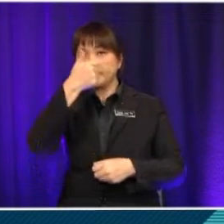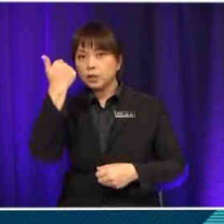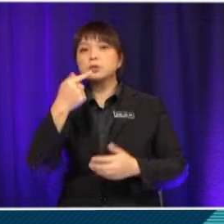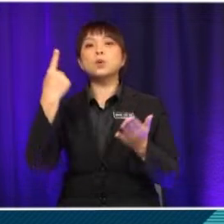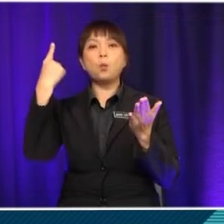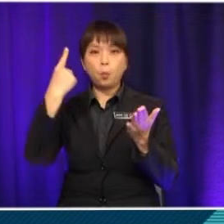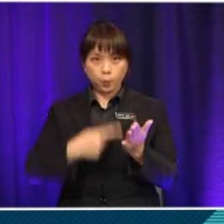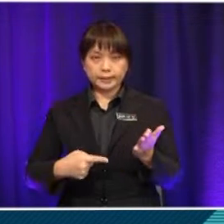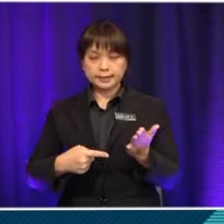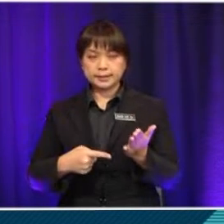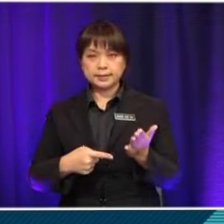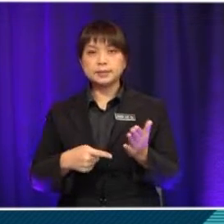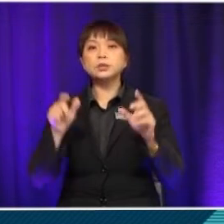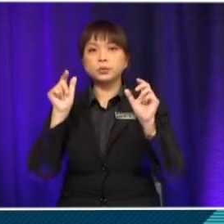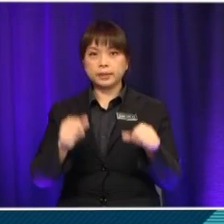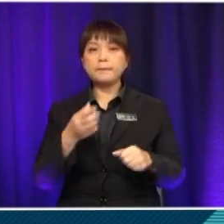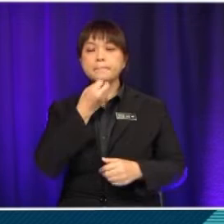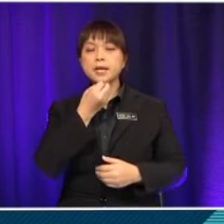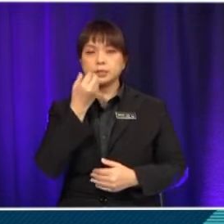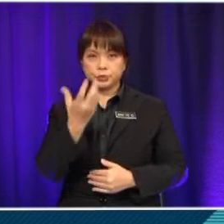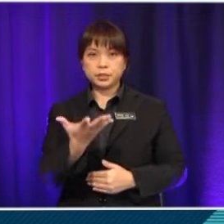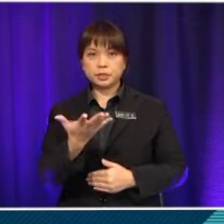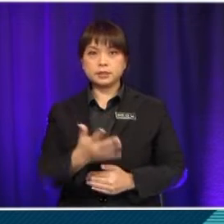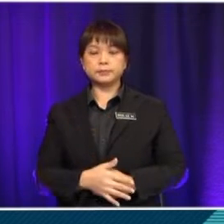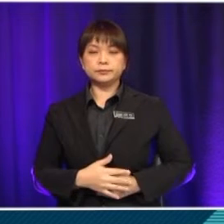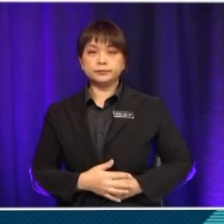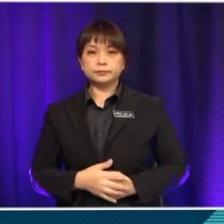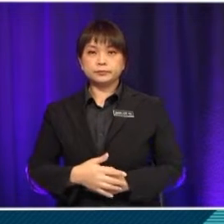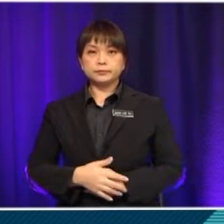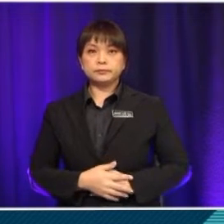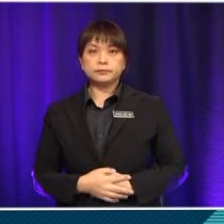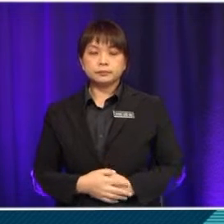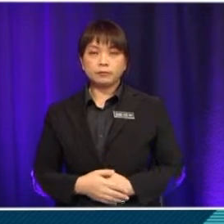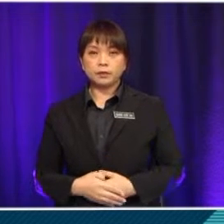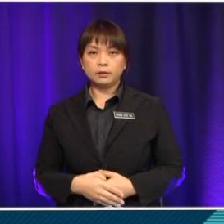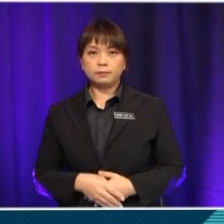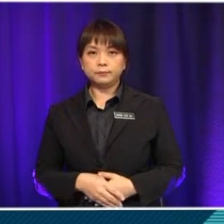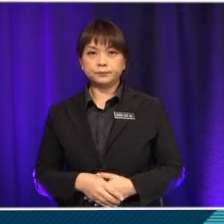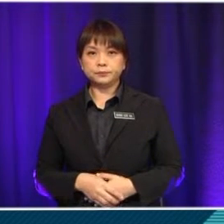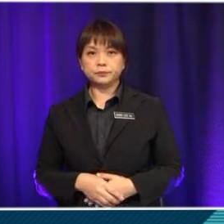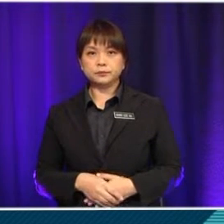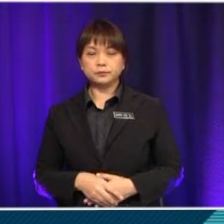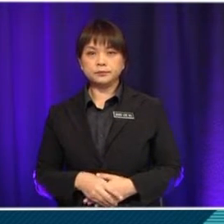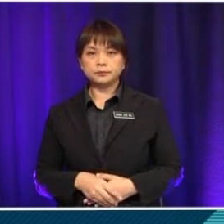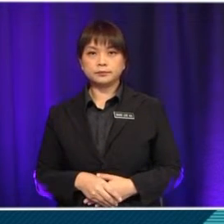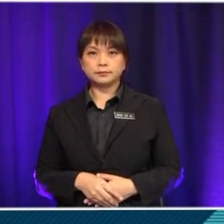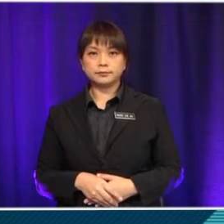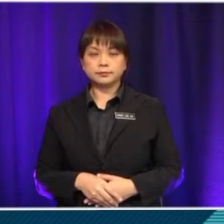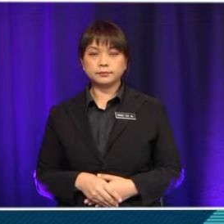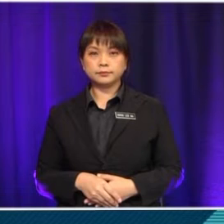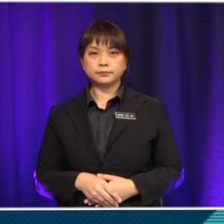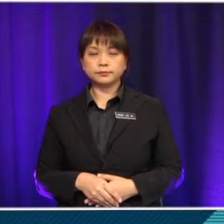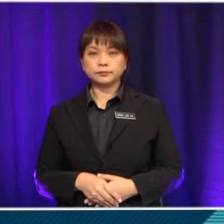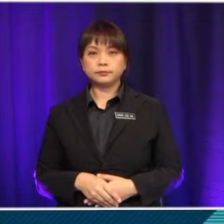the maybe of its portability, or maybe okay, you can use it to do different tasks, right? And